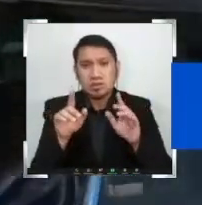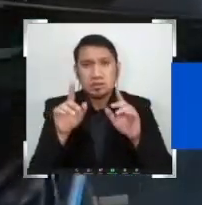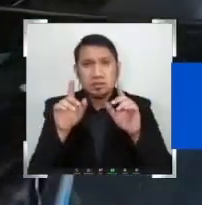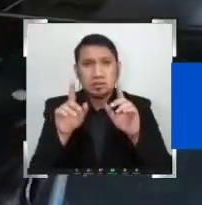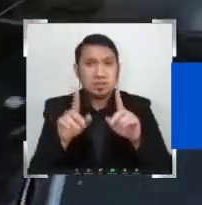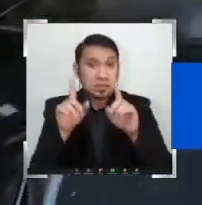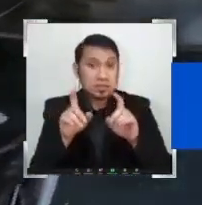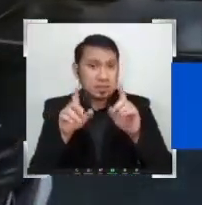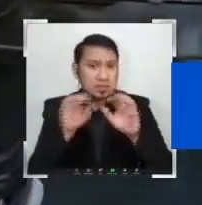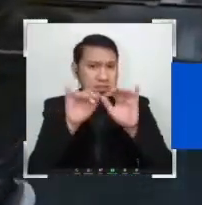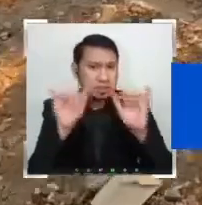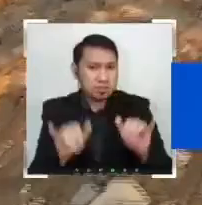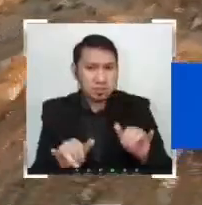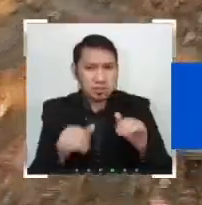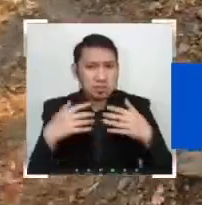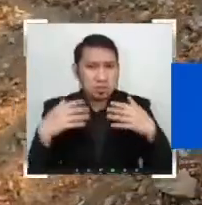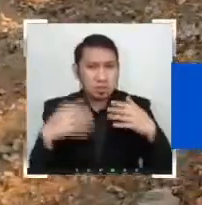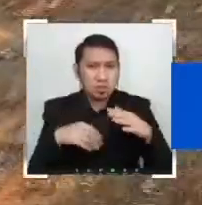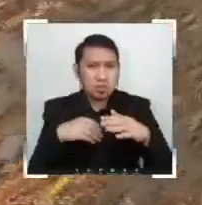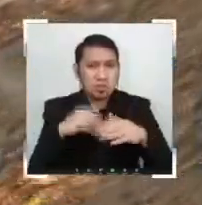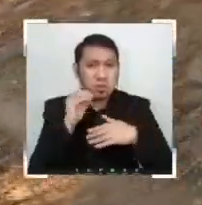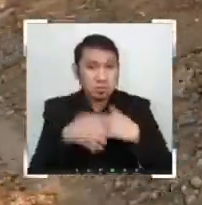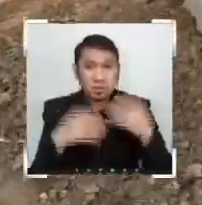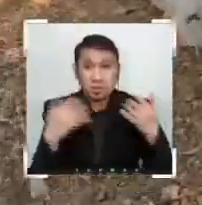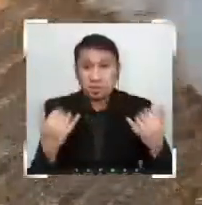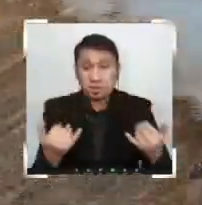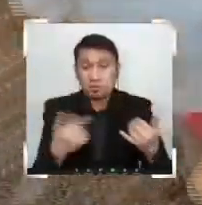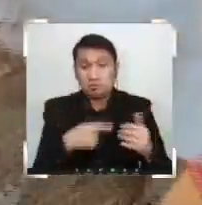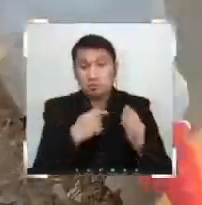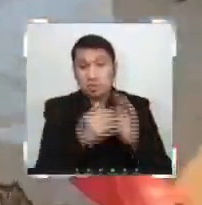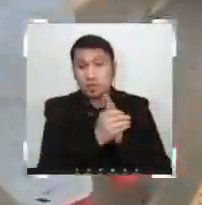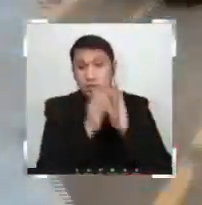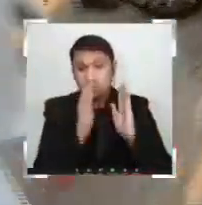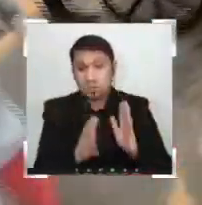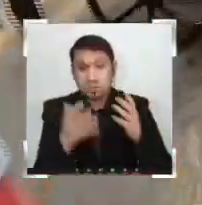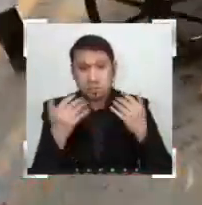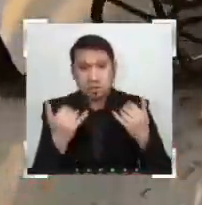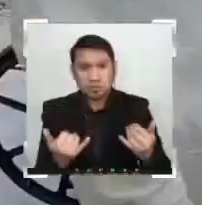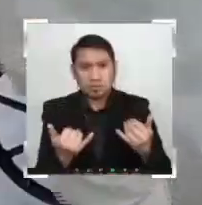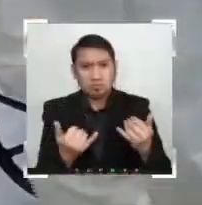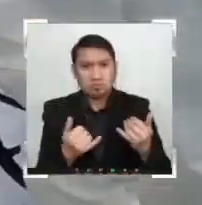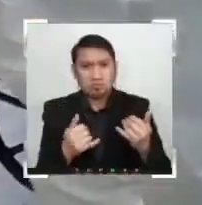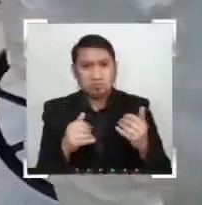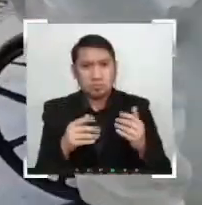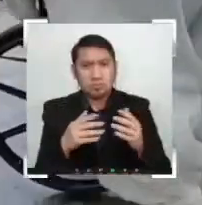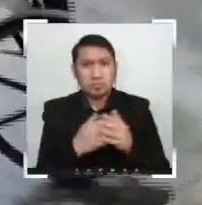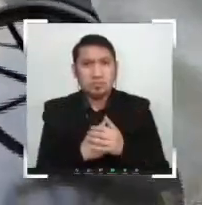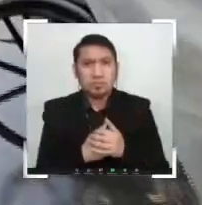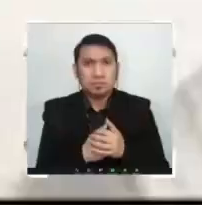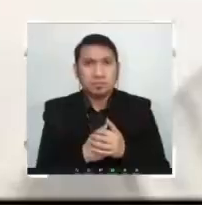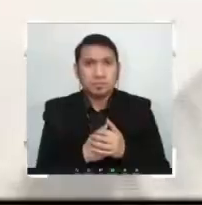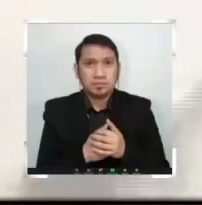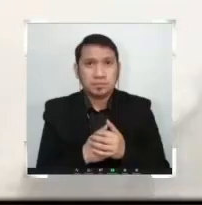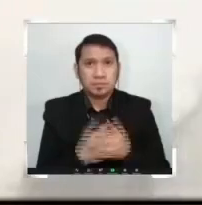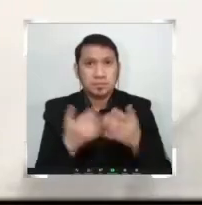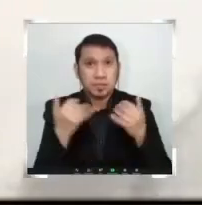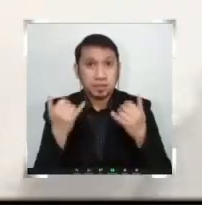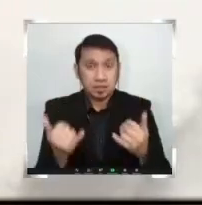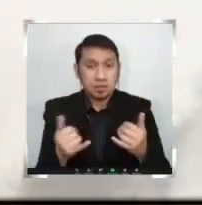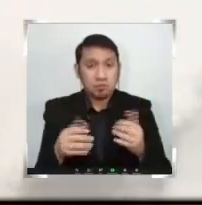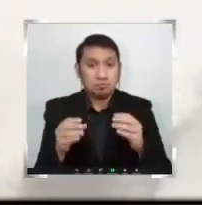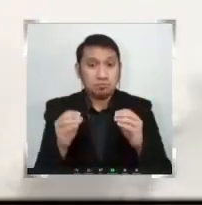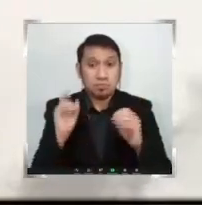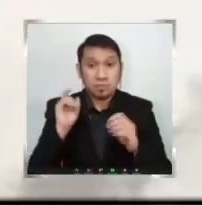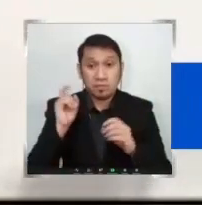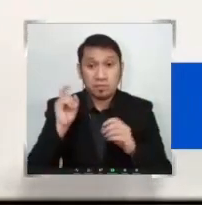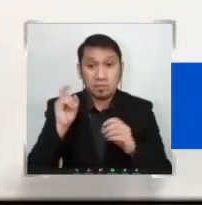ng isa pang eksperto mula sa Okta Research, susundan din ng mabilis na pagbaba ang walang ampat na pagtaas ng mga kaso. We have to realize